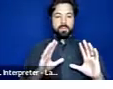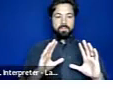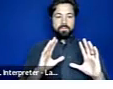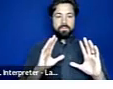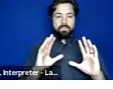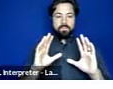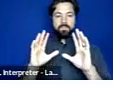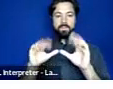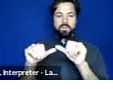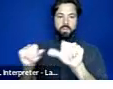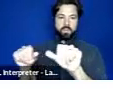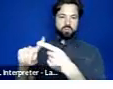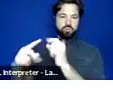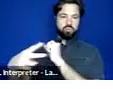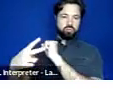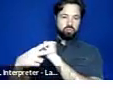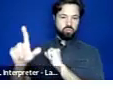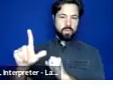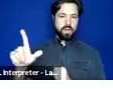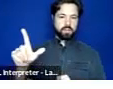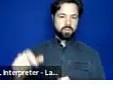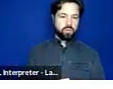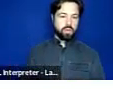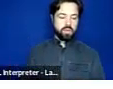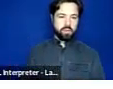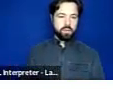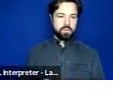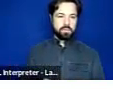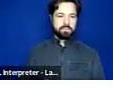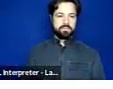post this to a repository. Especially if you remix or